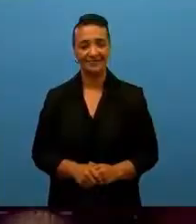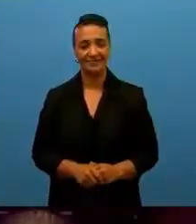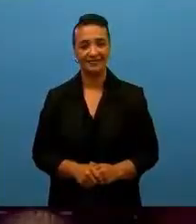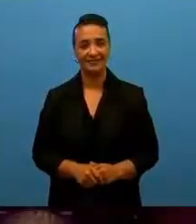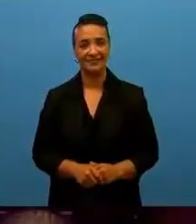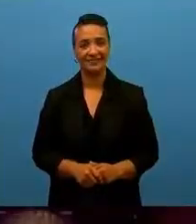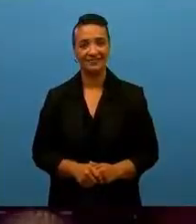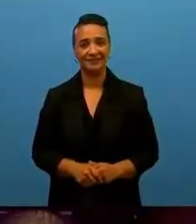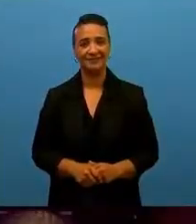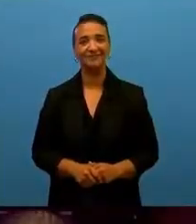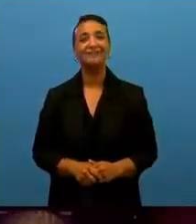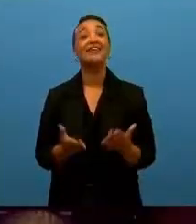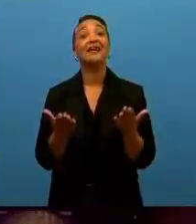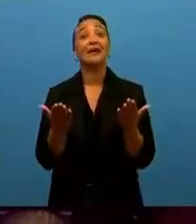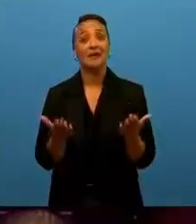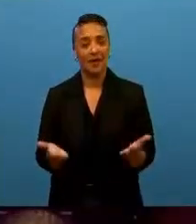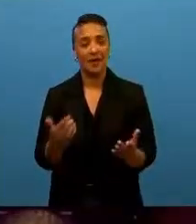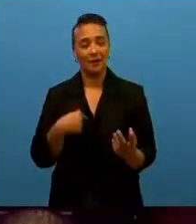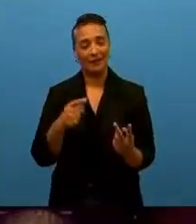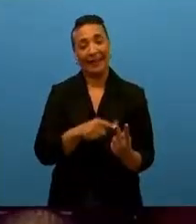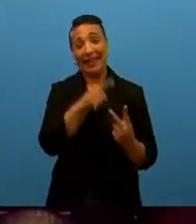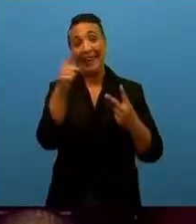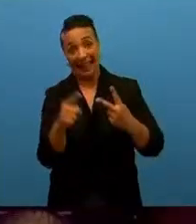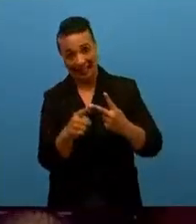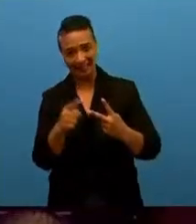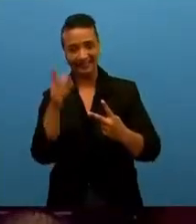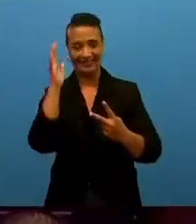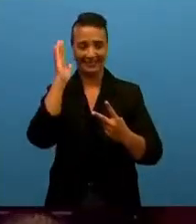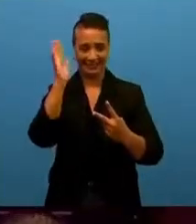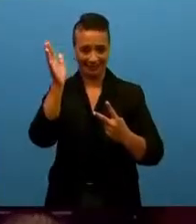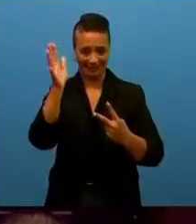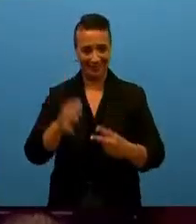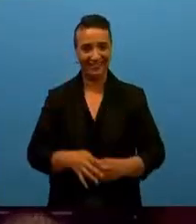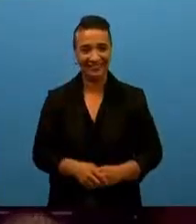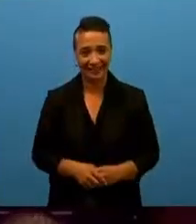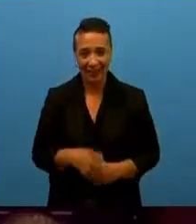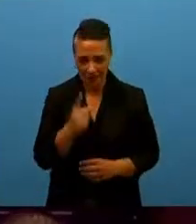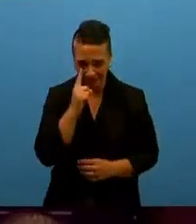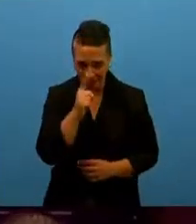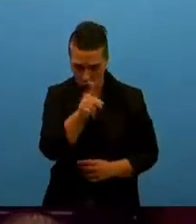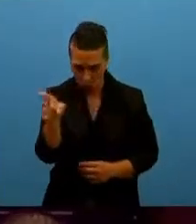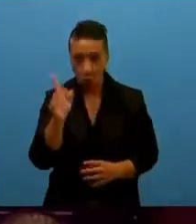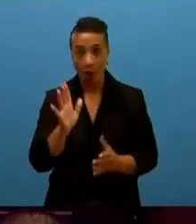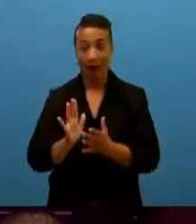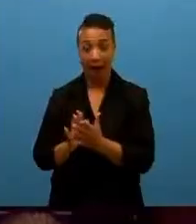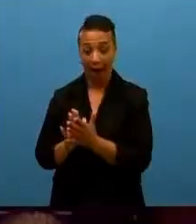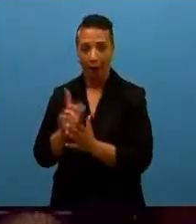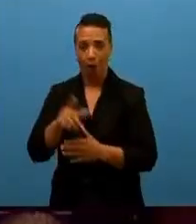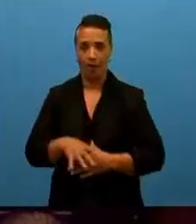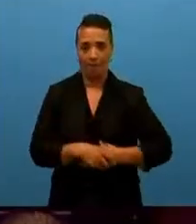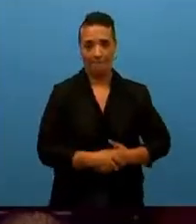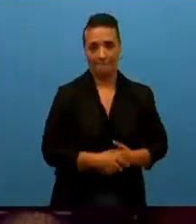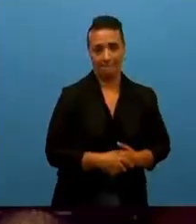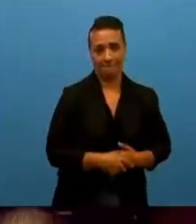Allow me to call upon the next speaker. We'll see if the